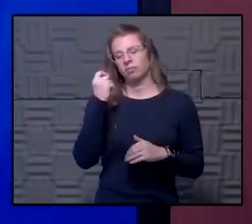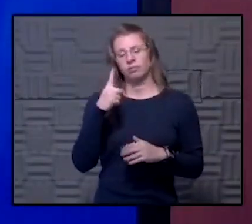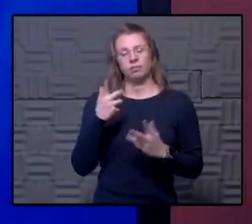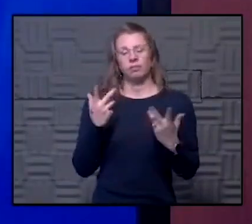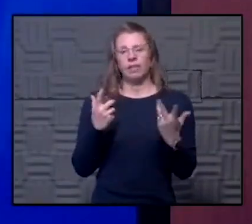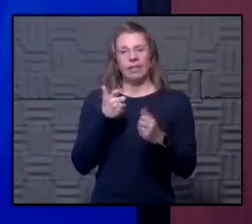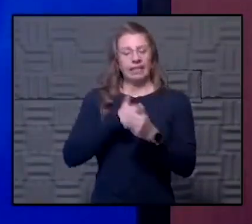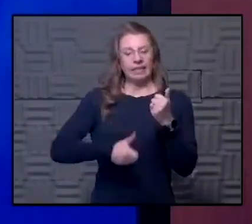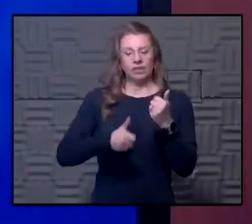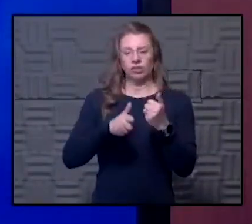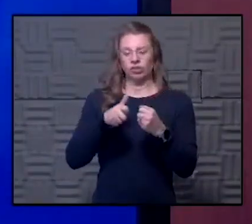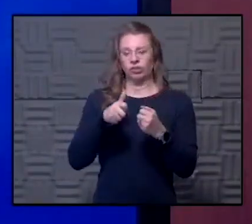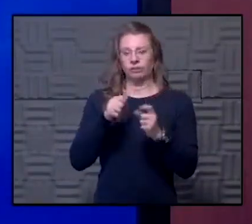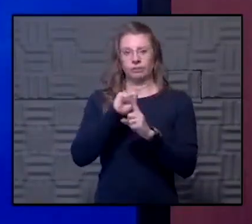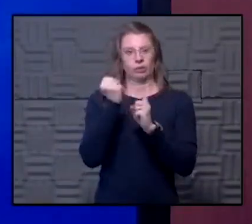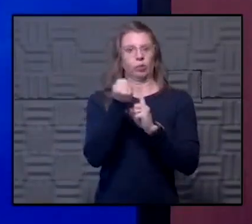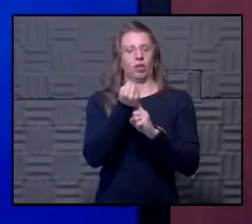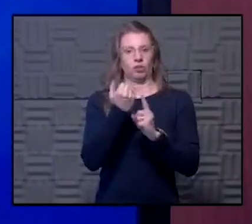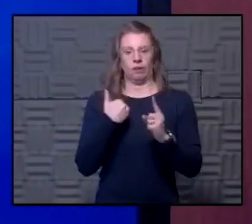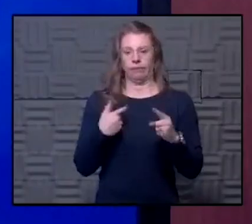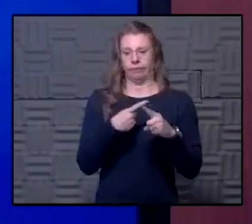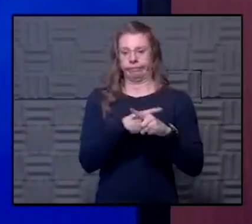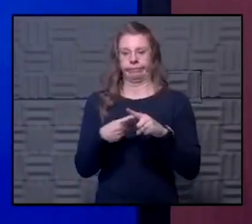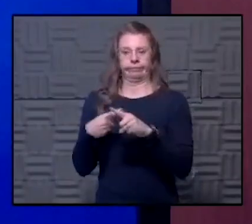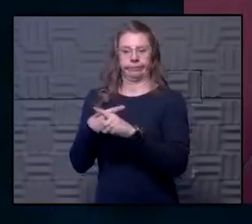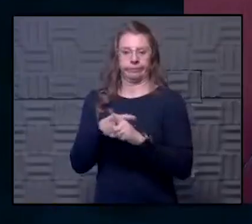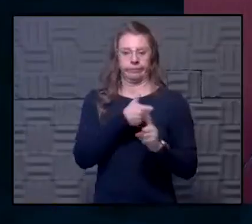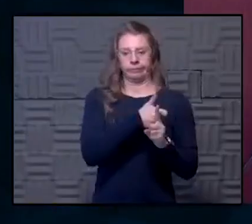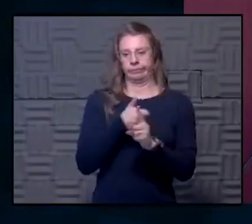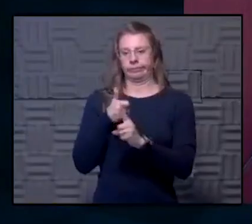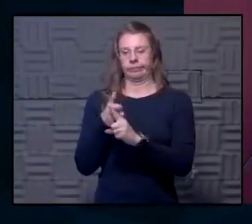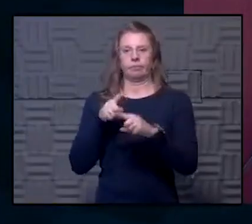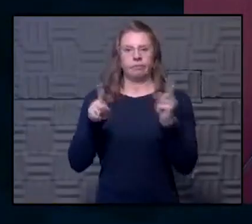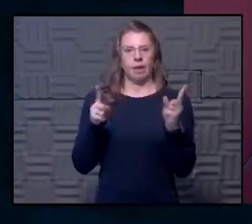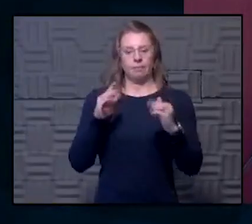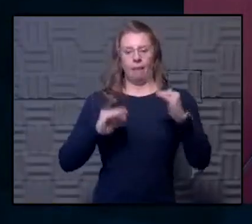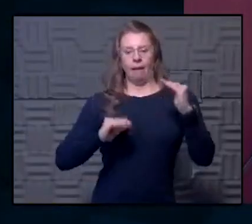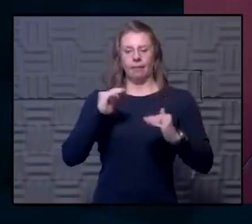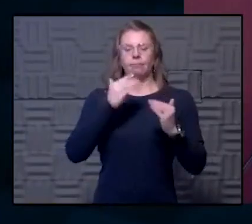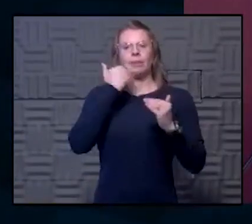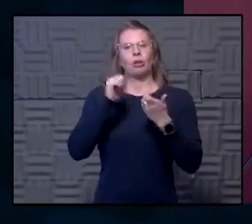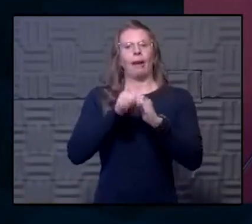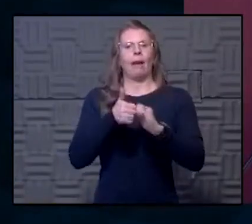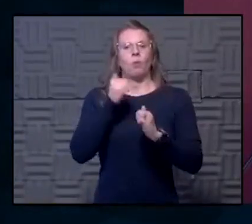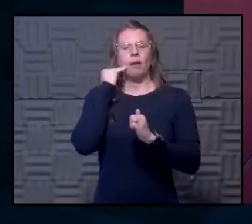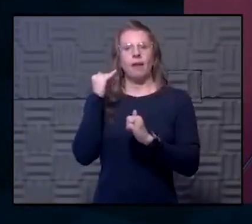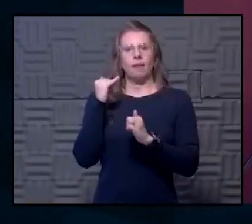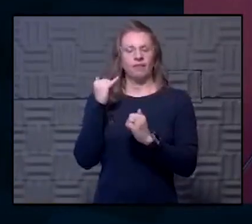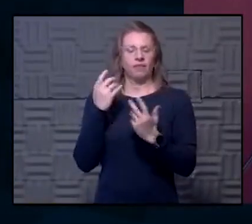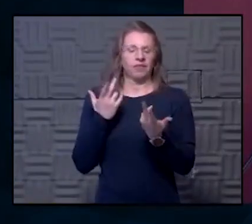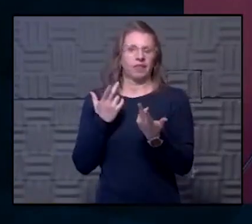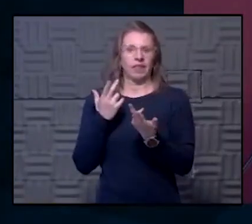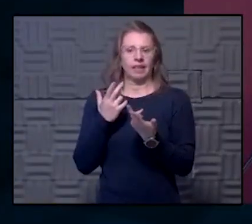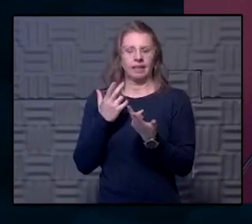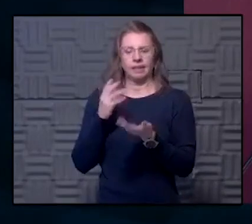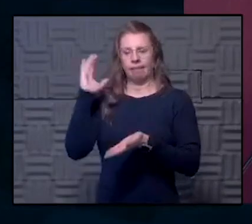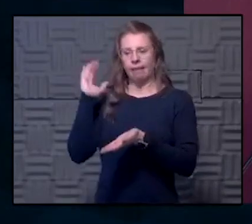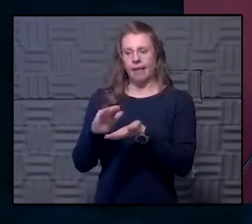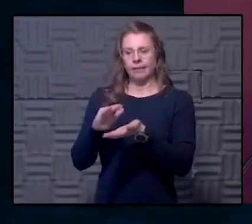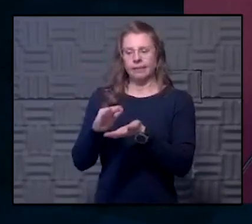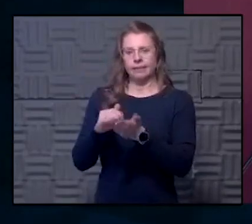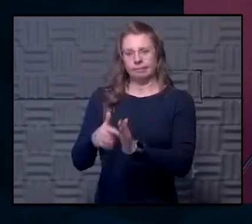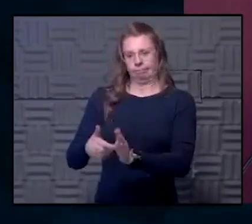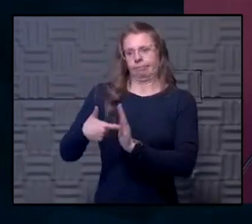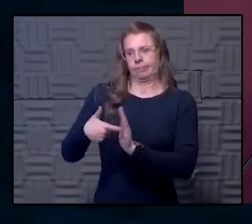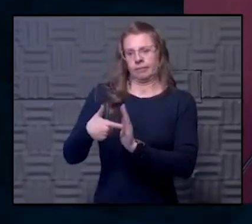of those situations. Do you have thoughts about how we can better balance that if there becomes less uptake or less demand in some